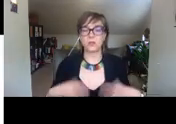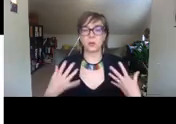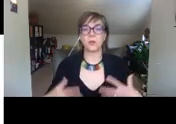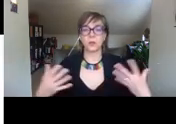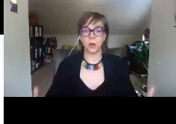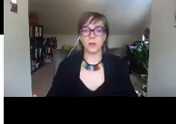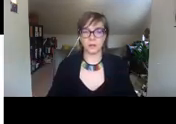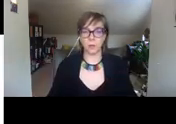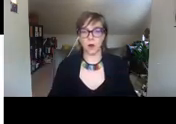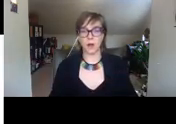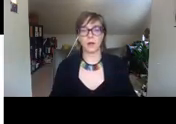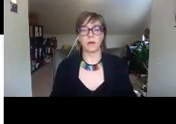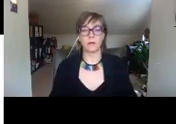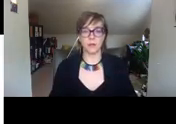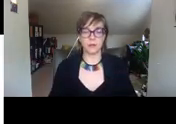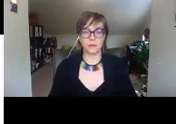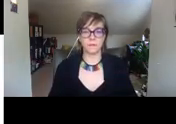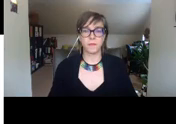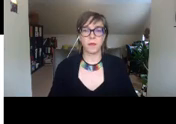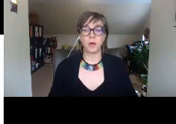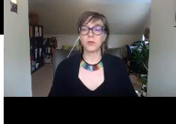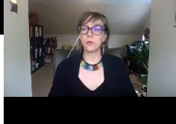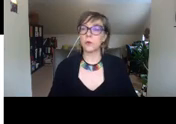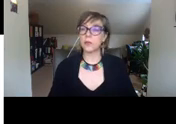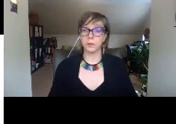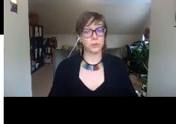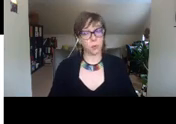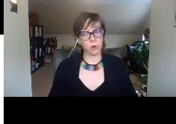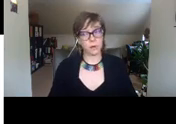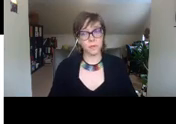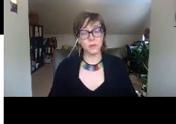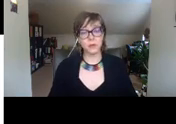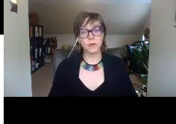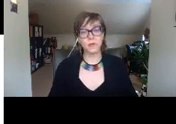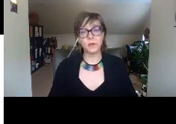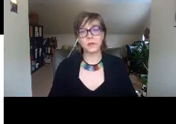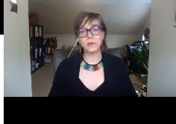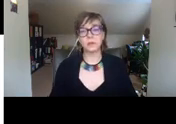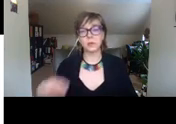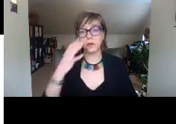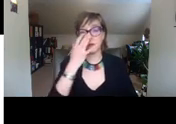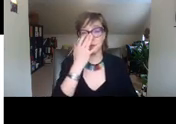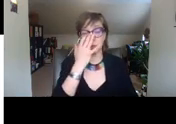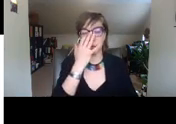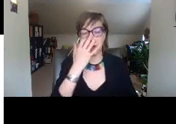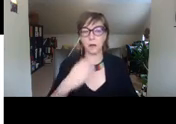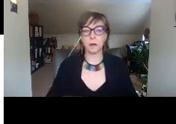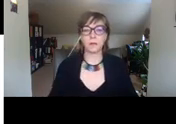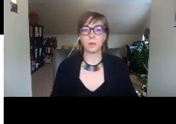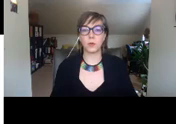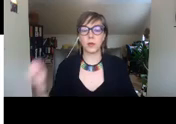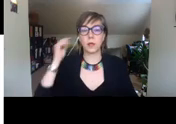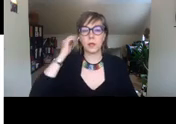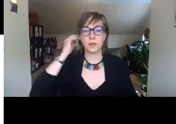conditions contribute a lot to the why of this. Also, in terms of work, there's a lot of differences. So 25%